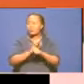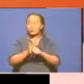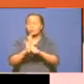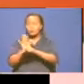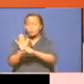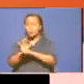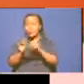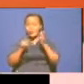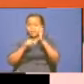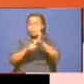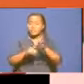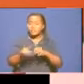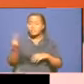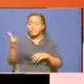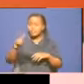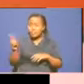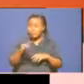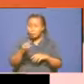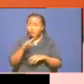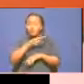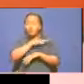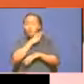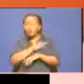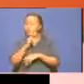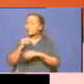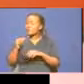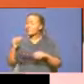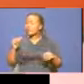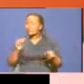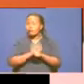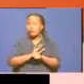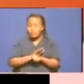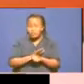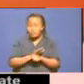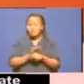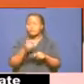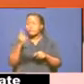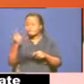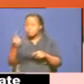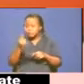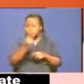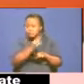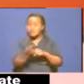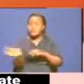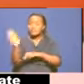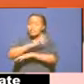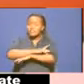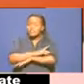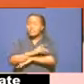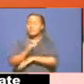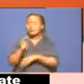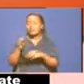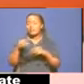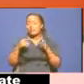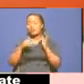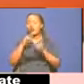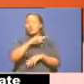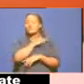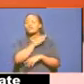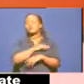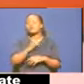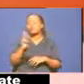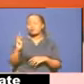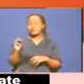in Nairobi. The hospitals are being overwhelmed. Every day we, at the MP Shah Hospital, have to transfer a